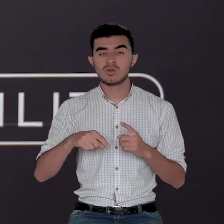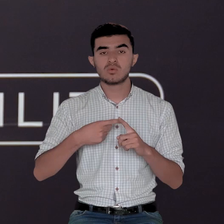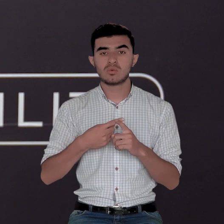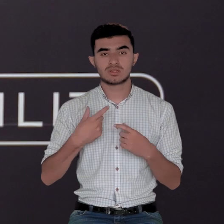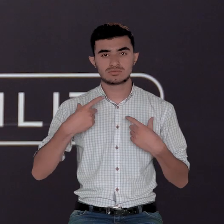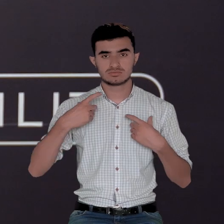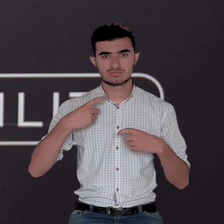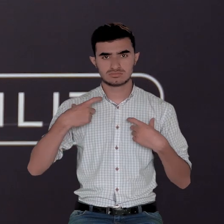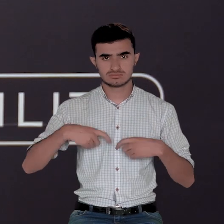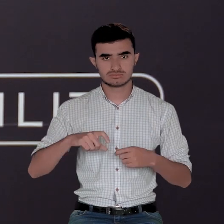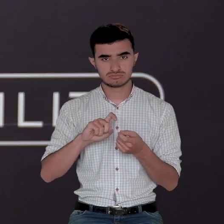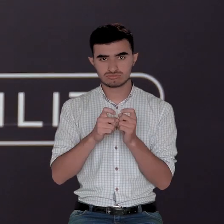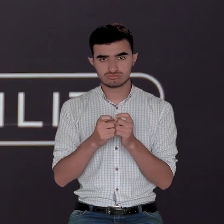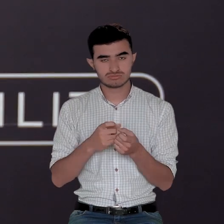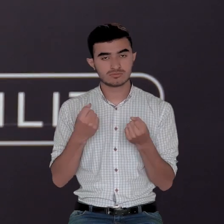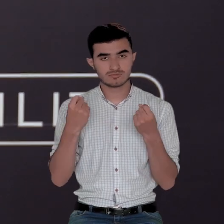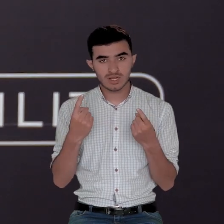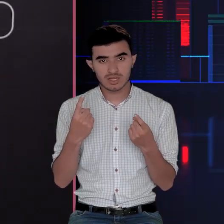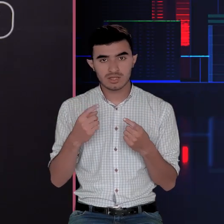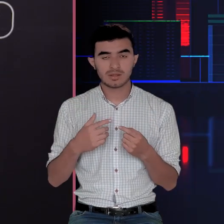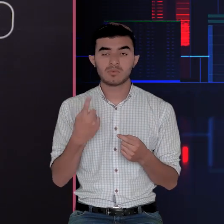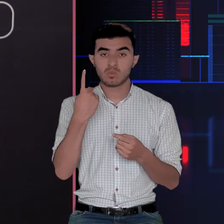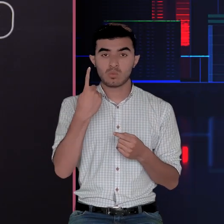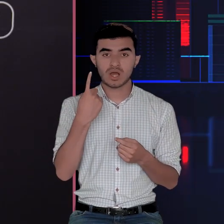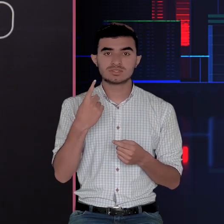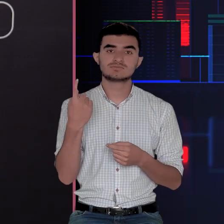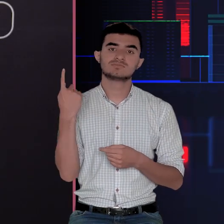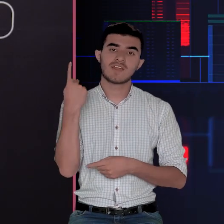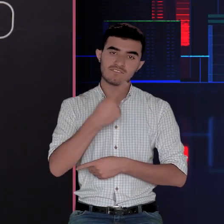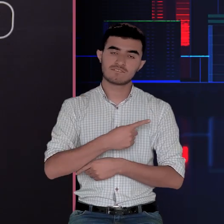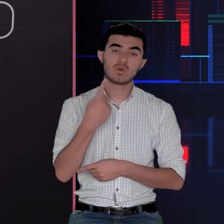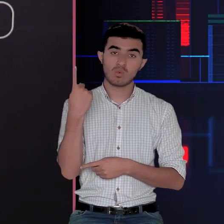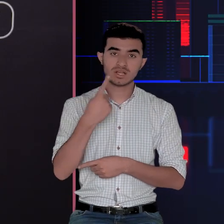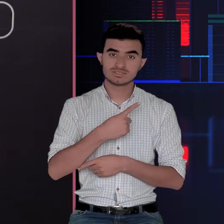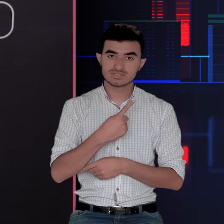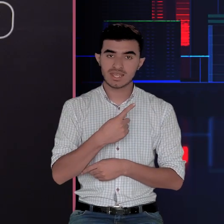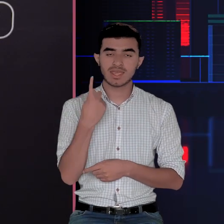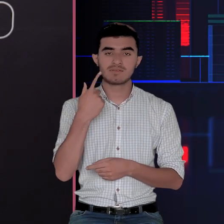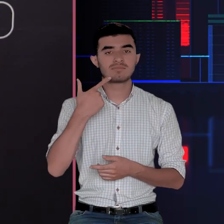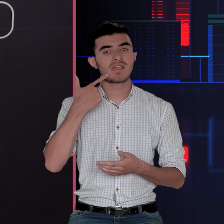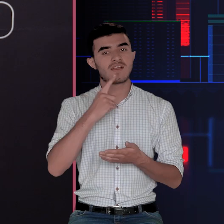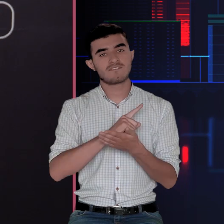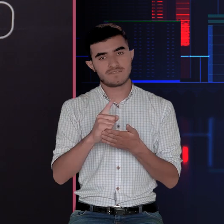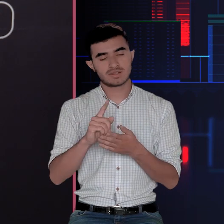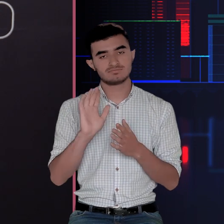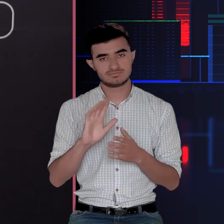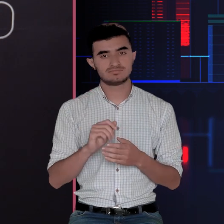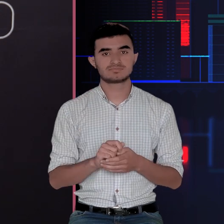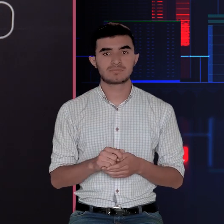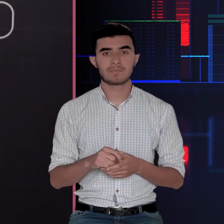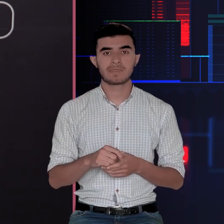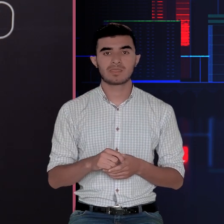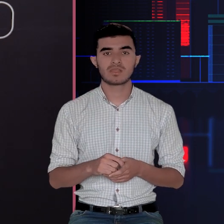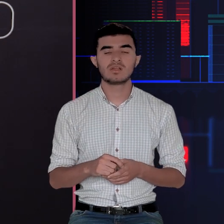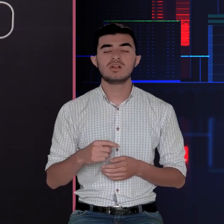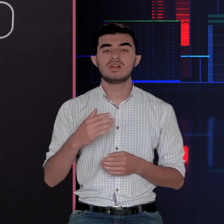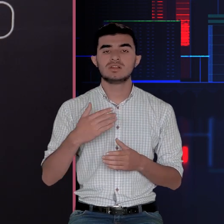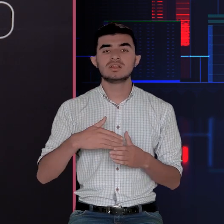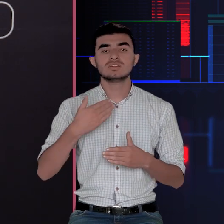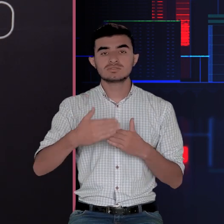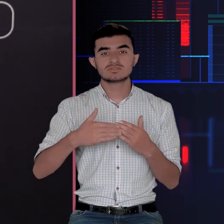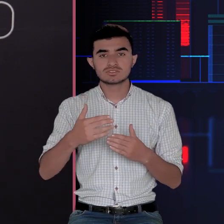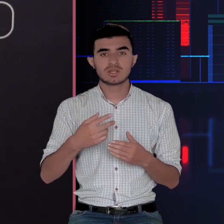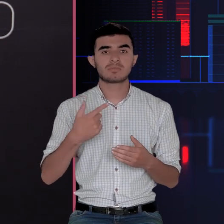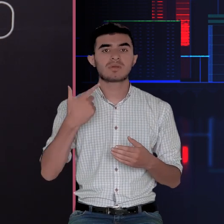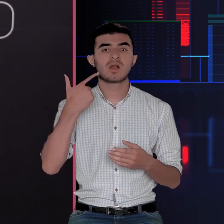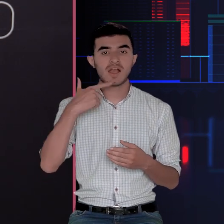is given, this therapy is done once a week. The body goes to work on that recipe, working on that recipe for the rest of the